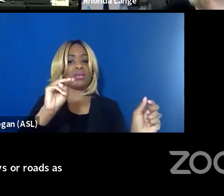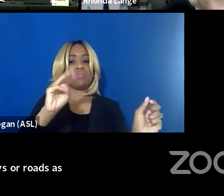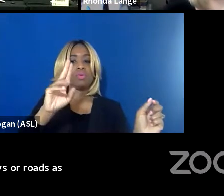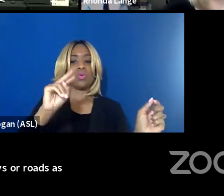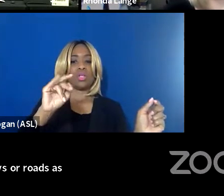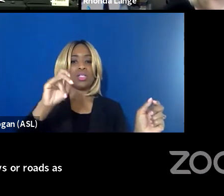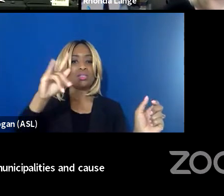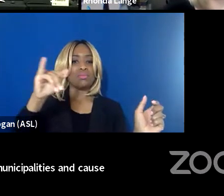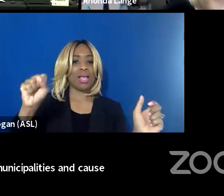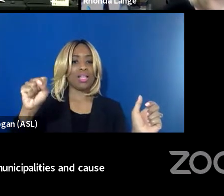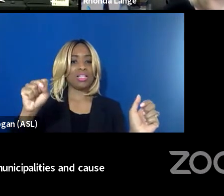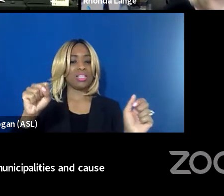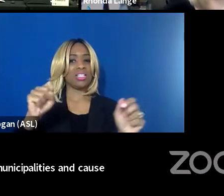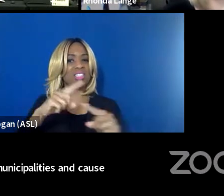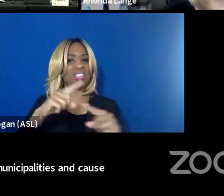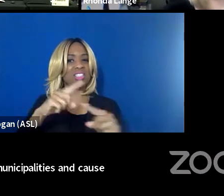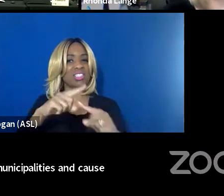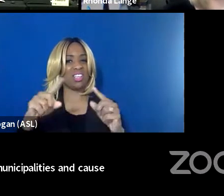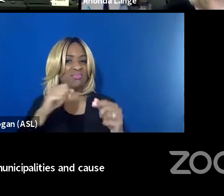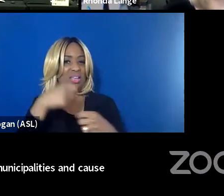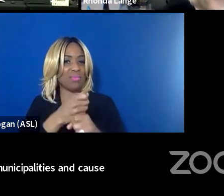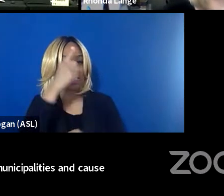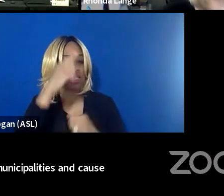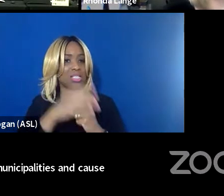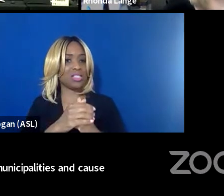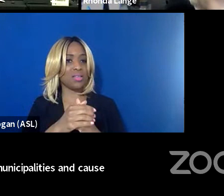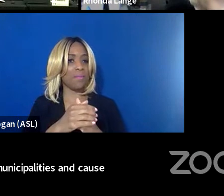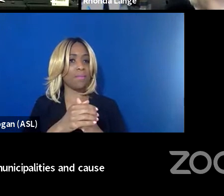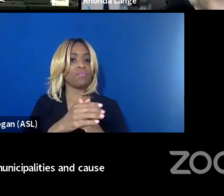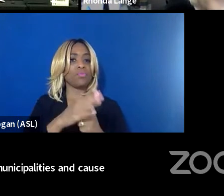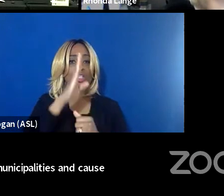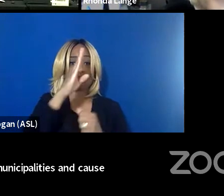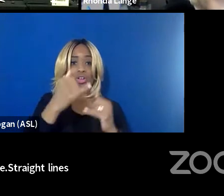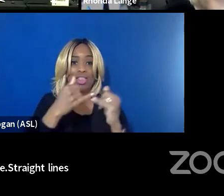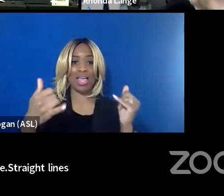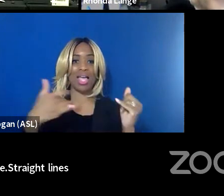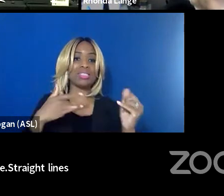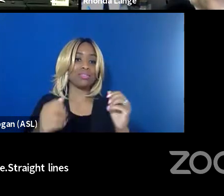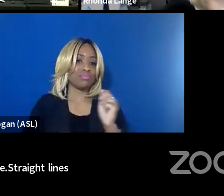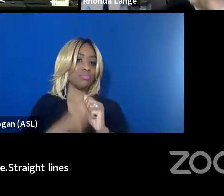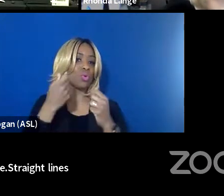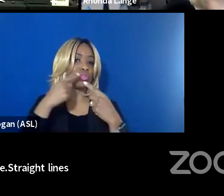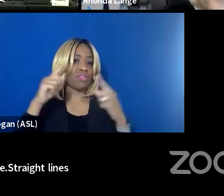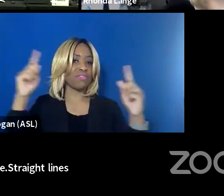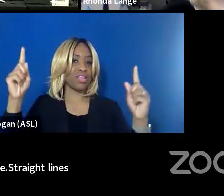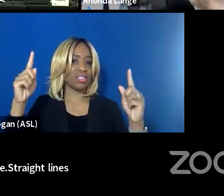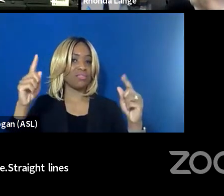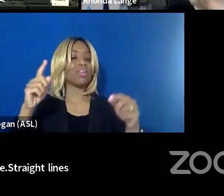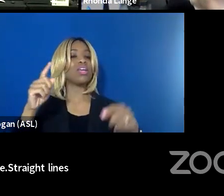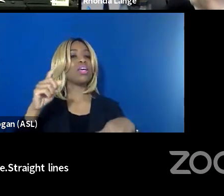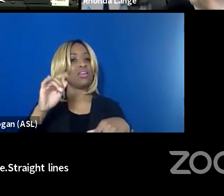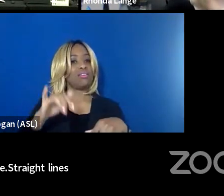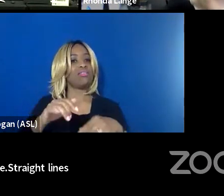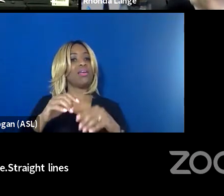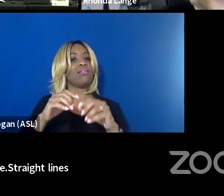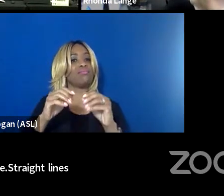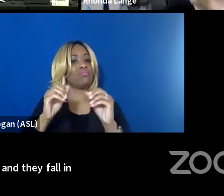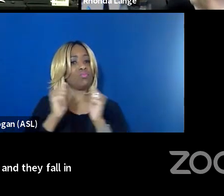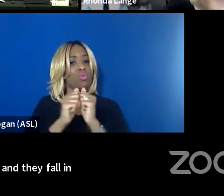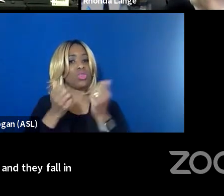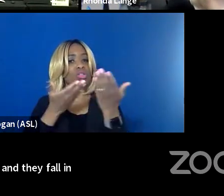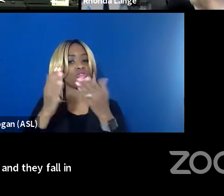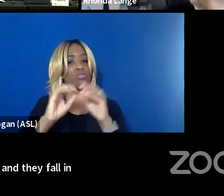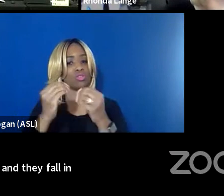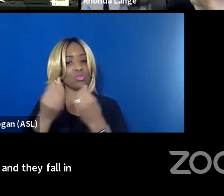make sense. Straight lines are usually most effective, and they fall in line with service organizations